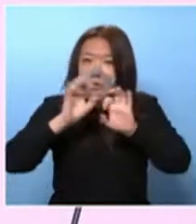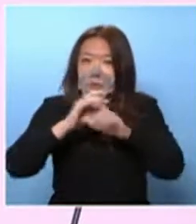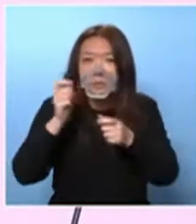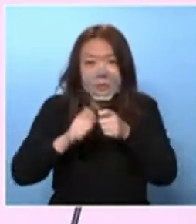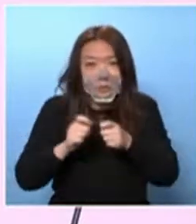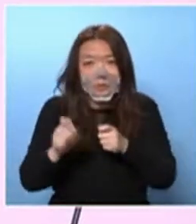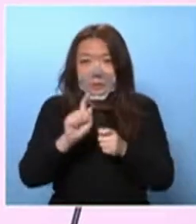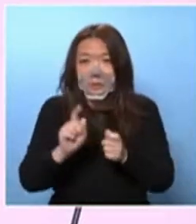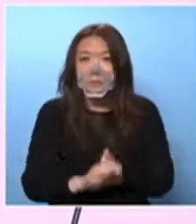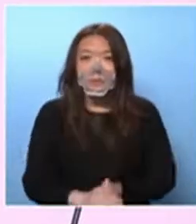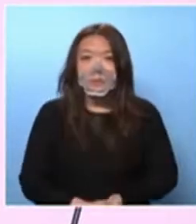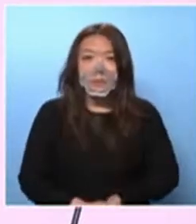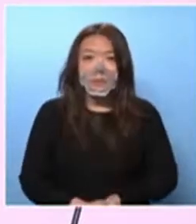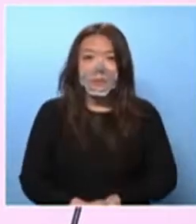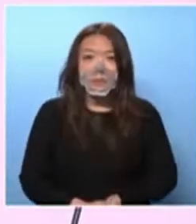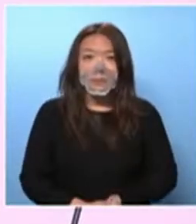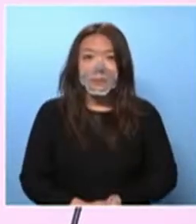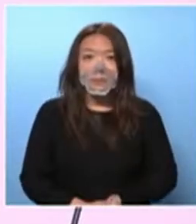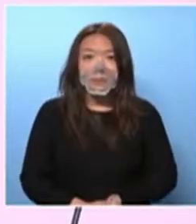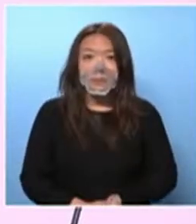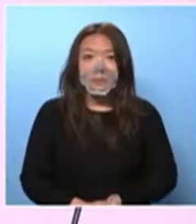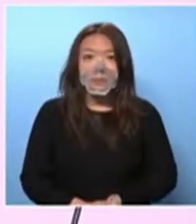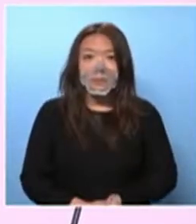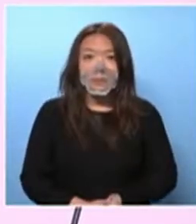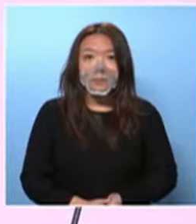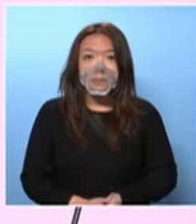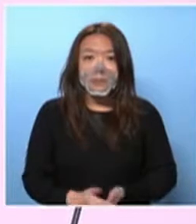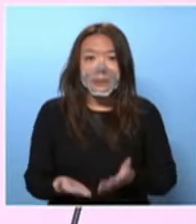announce the details as soon as possible.